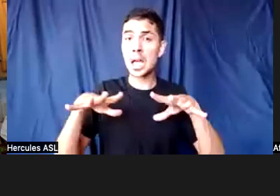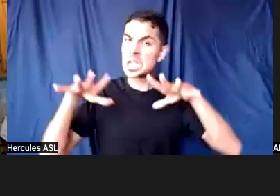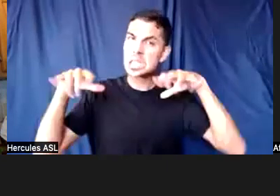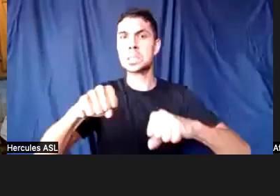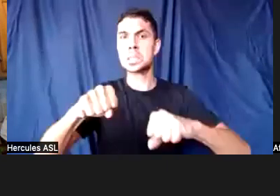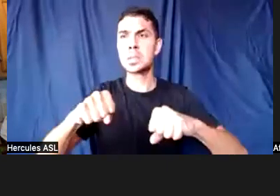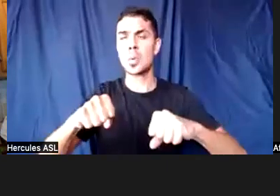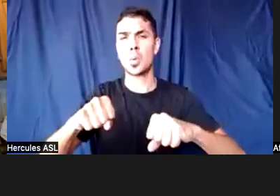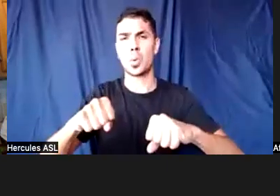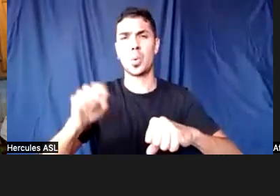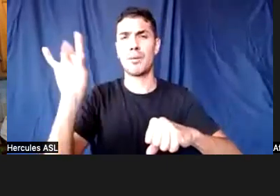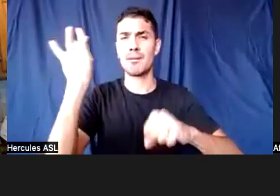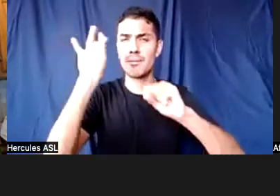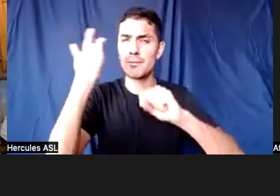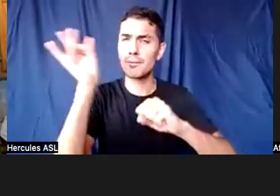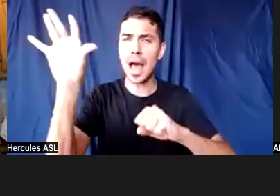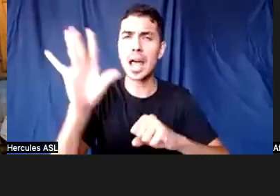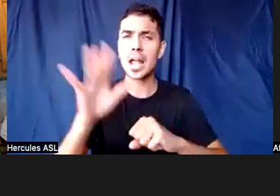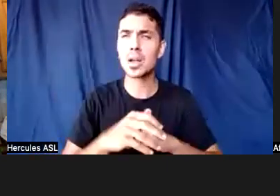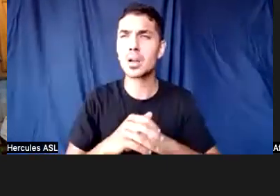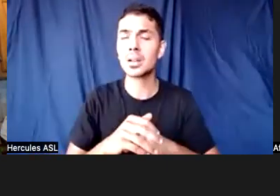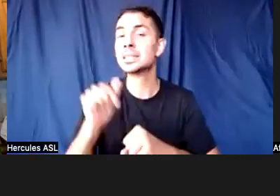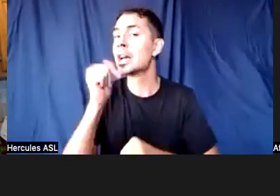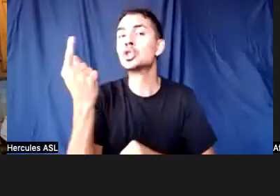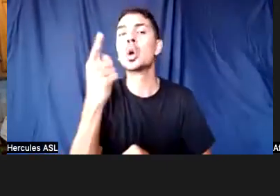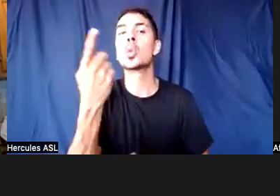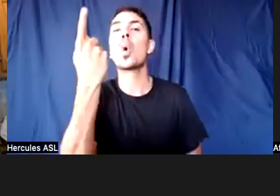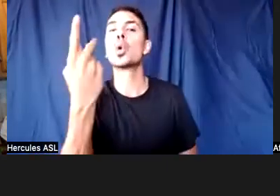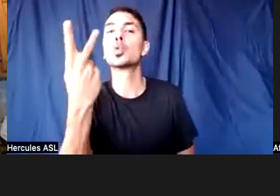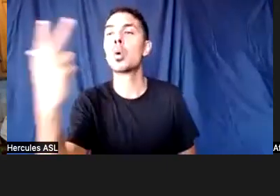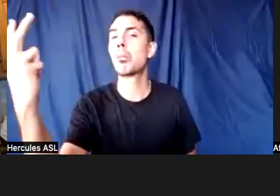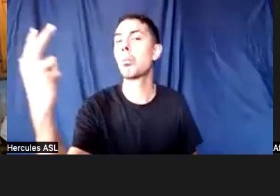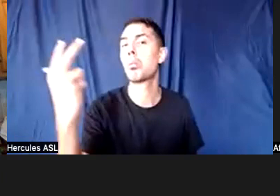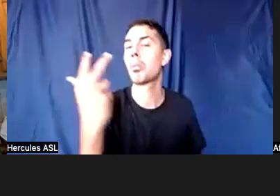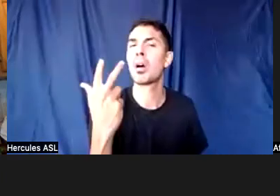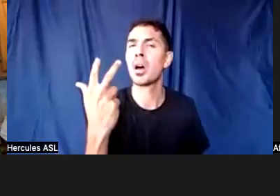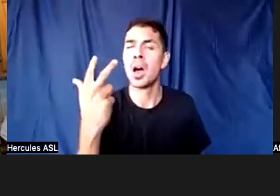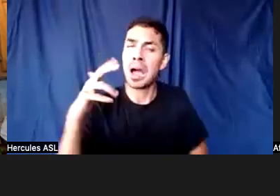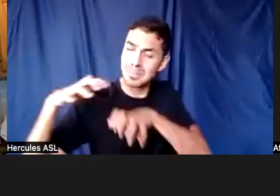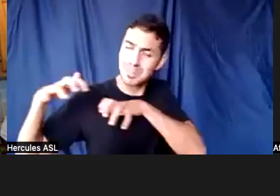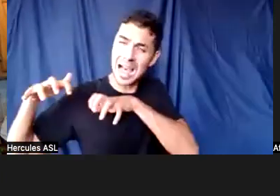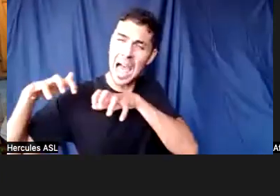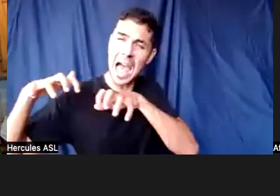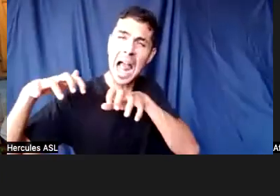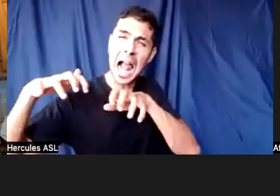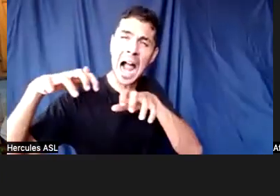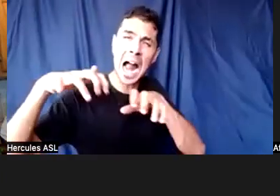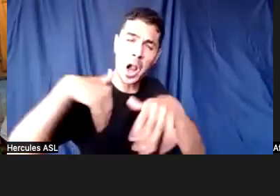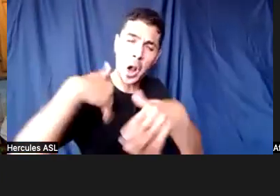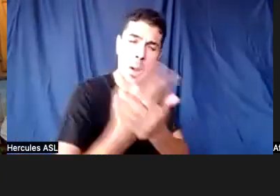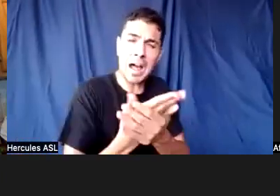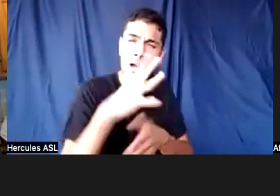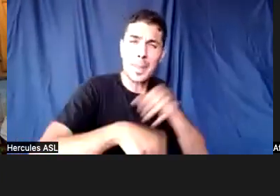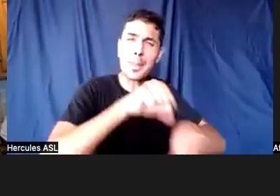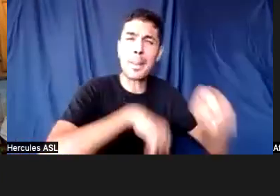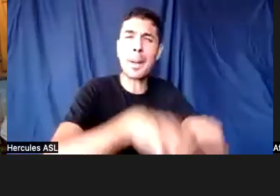right? And coming in high numbers. So, you know, it's important to remember that for most